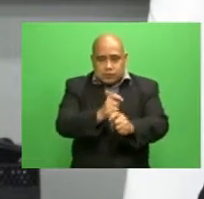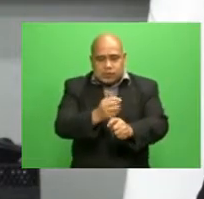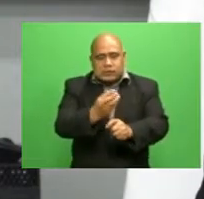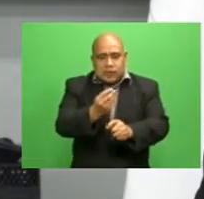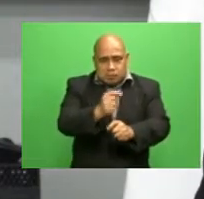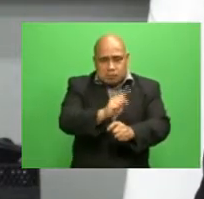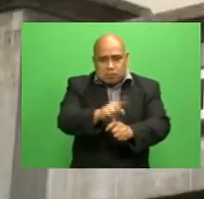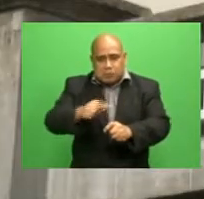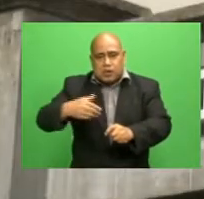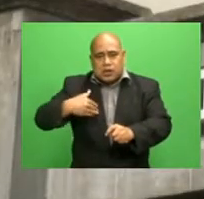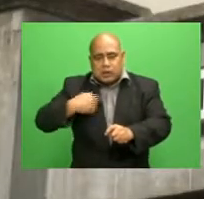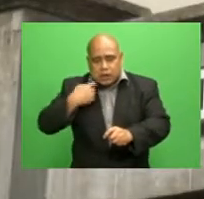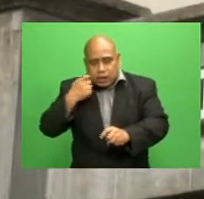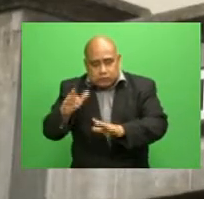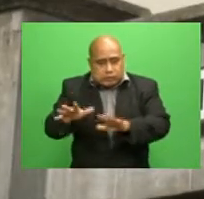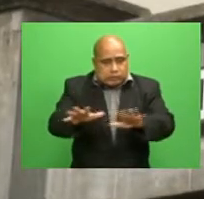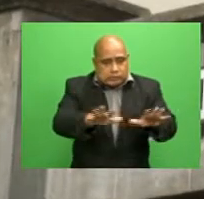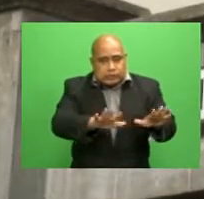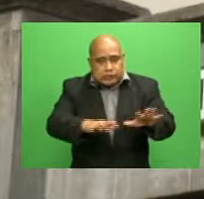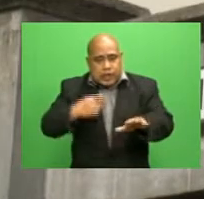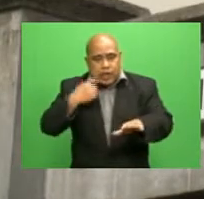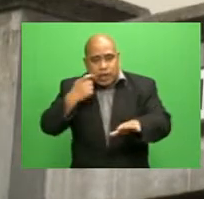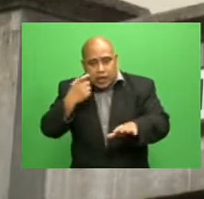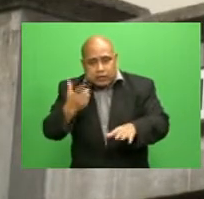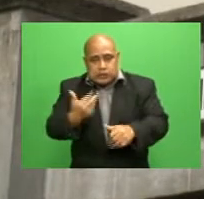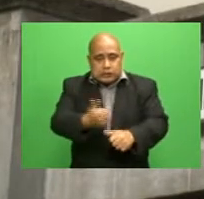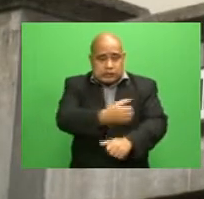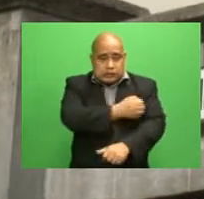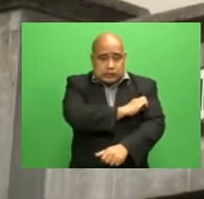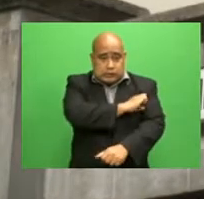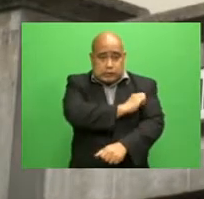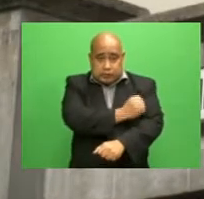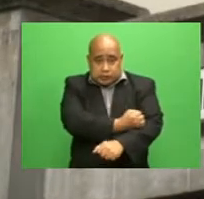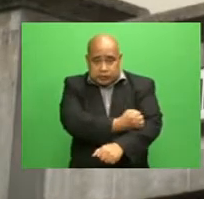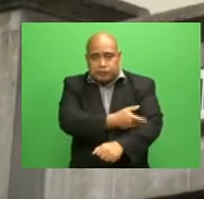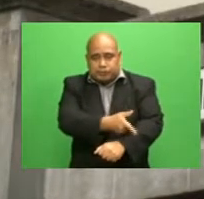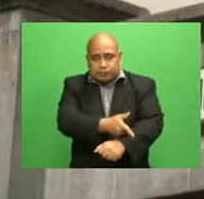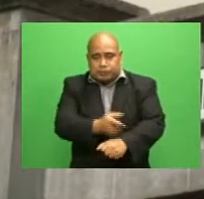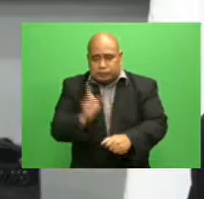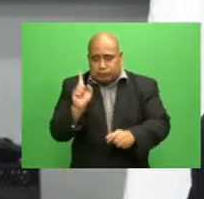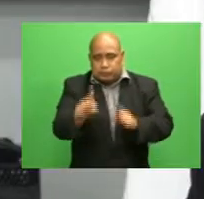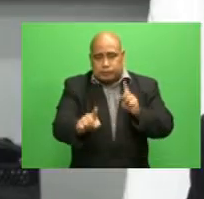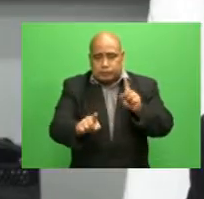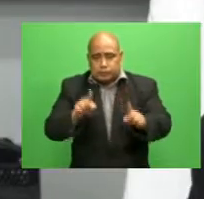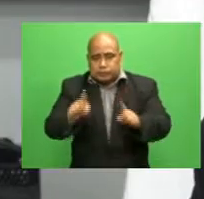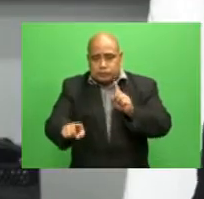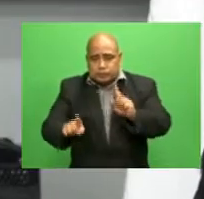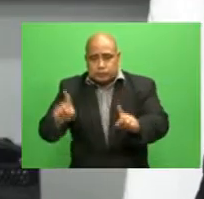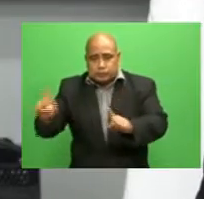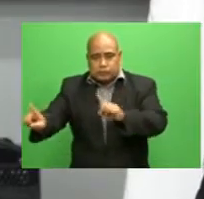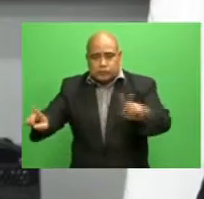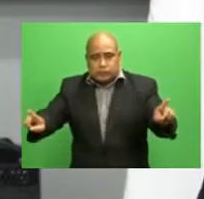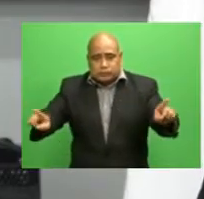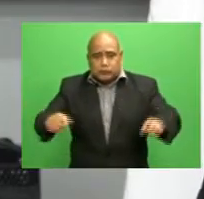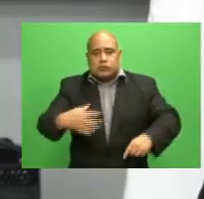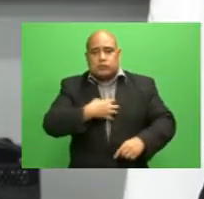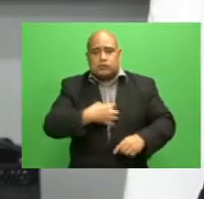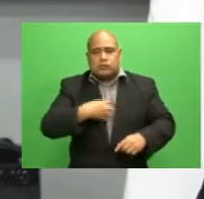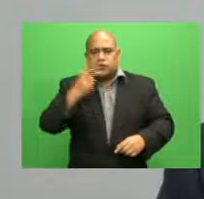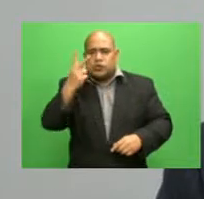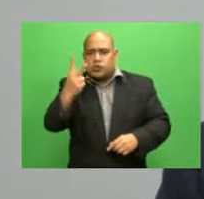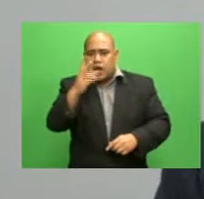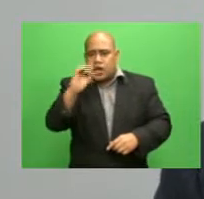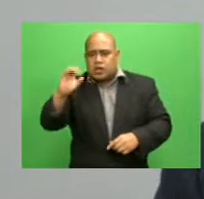empower, enrich, and value add the more than 200 facilities we have all over